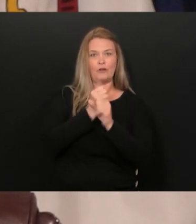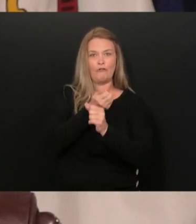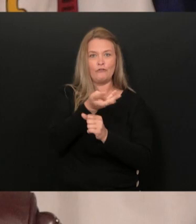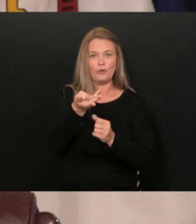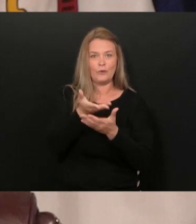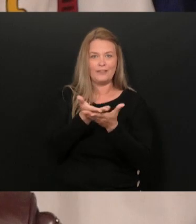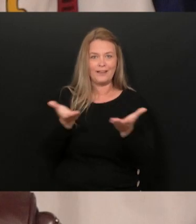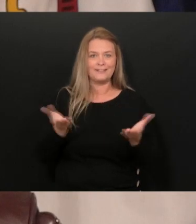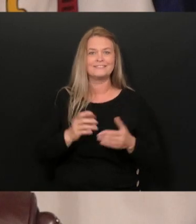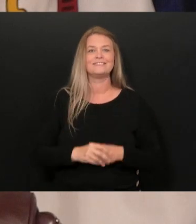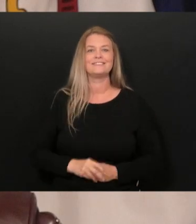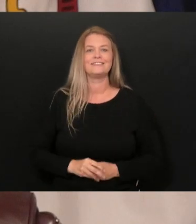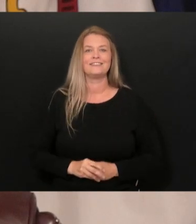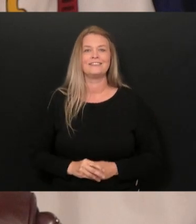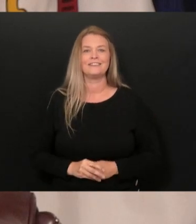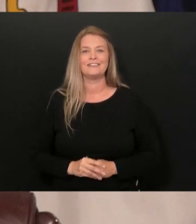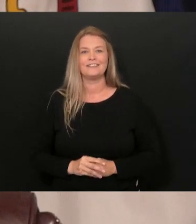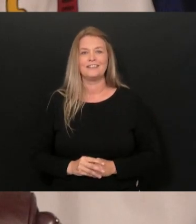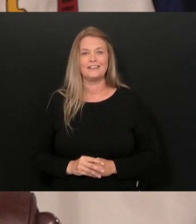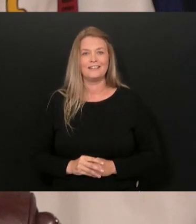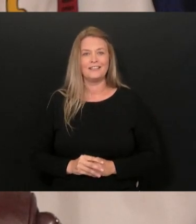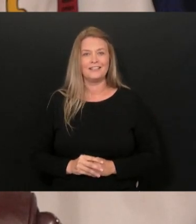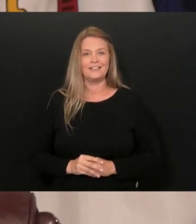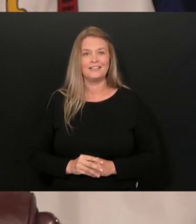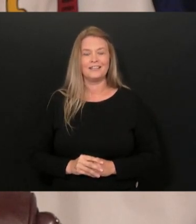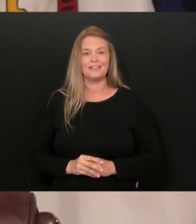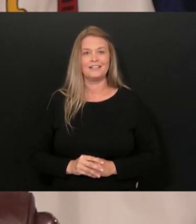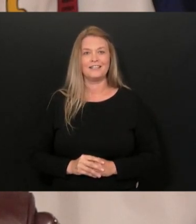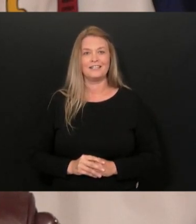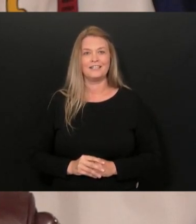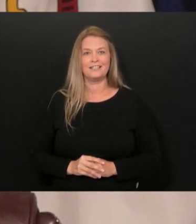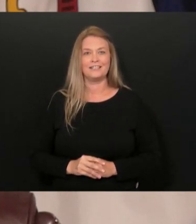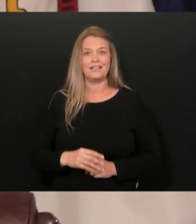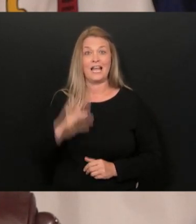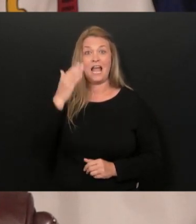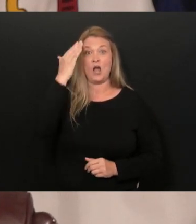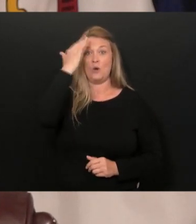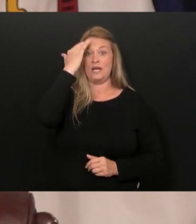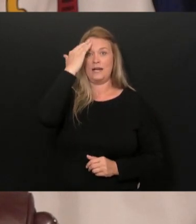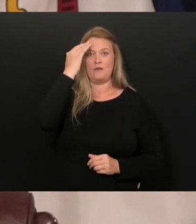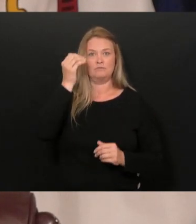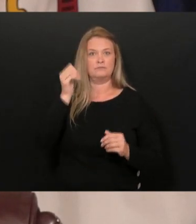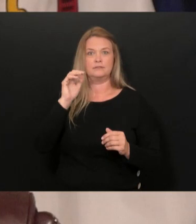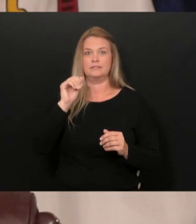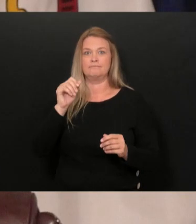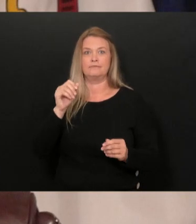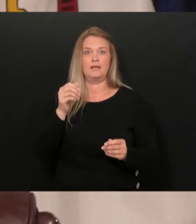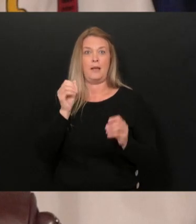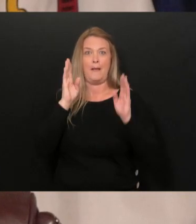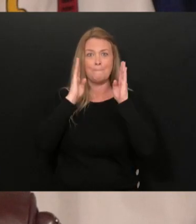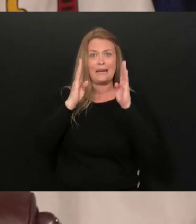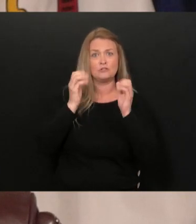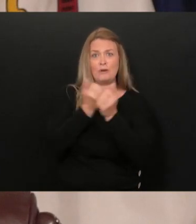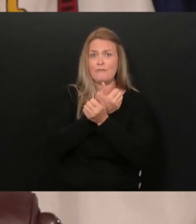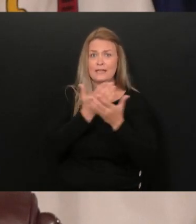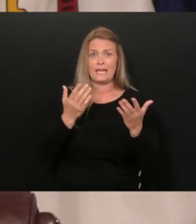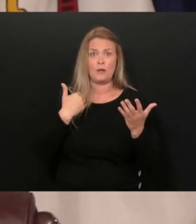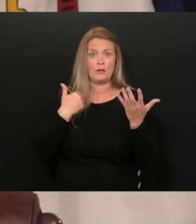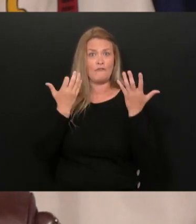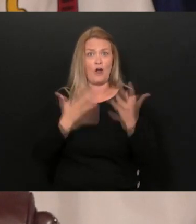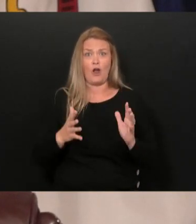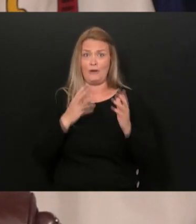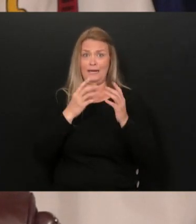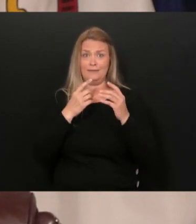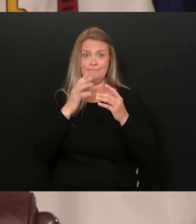I want everyone to take heed to what we've been saying. We've been saying over and over and